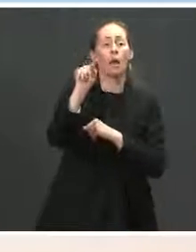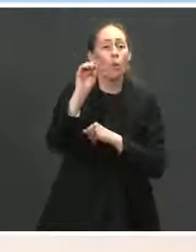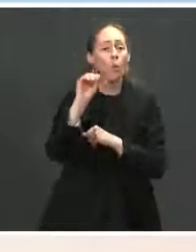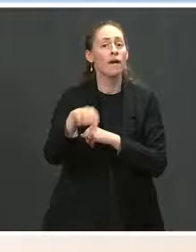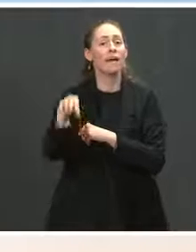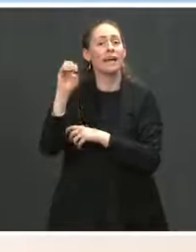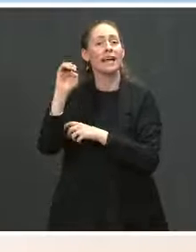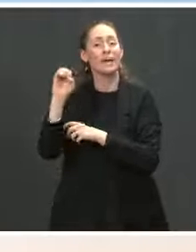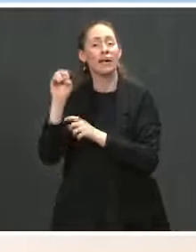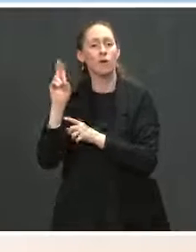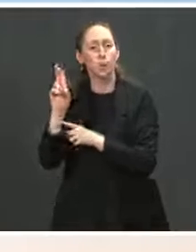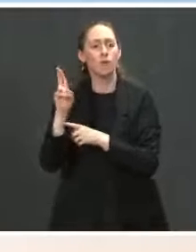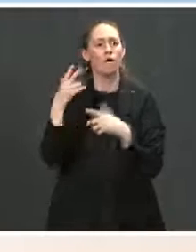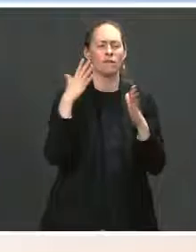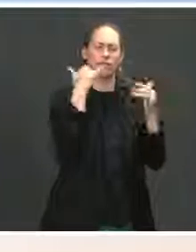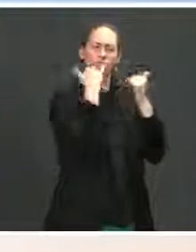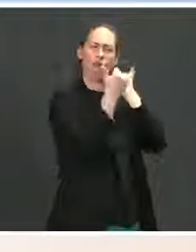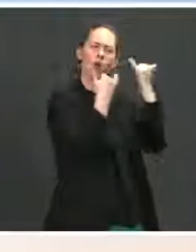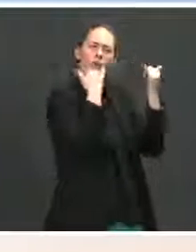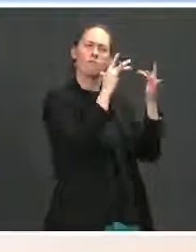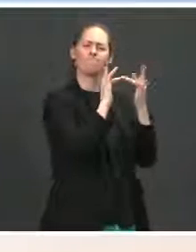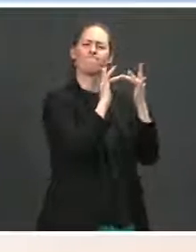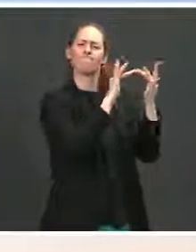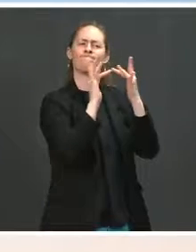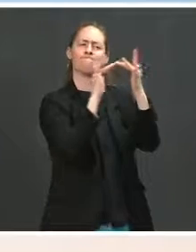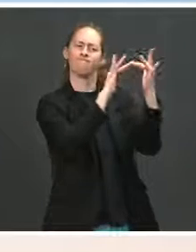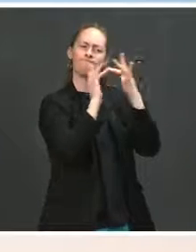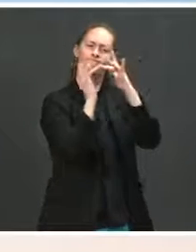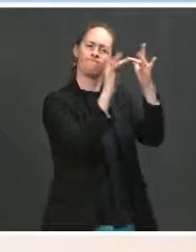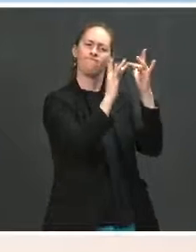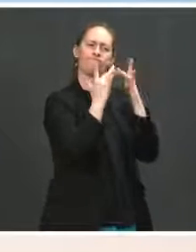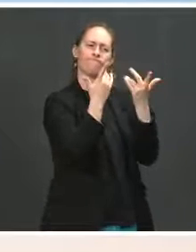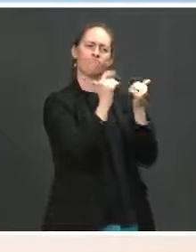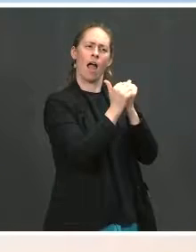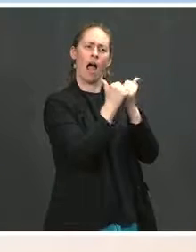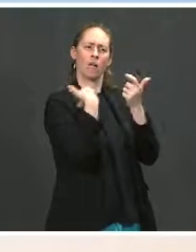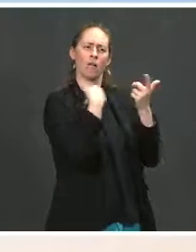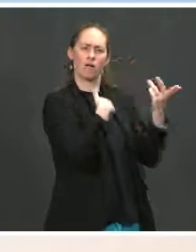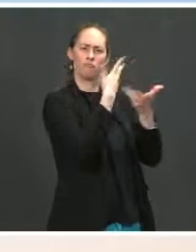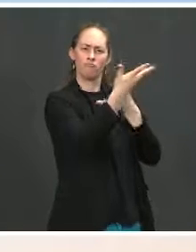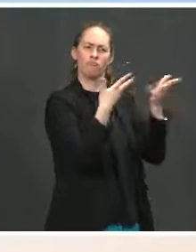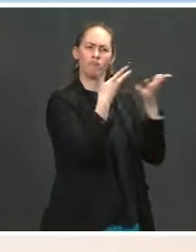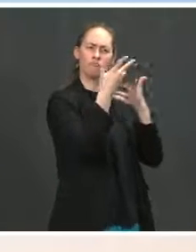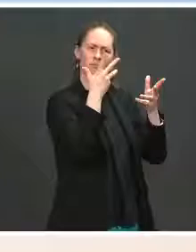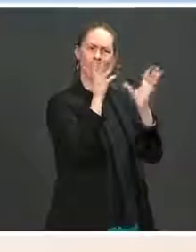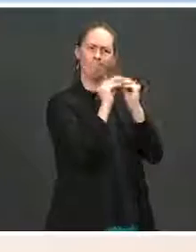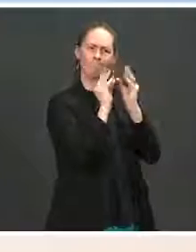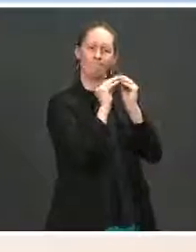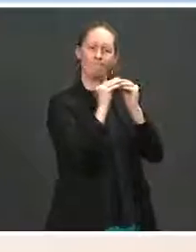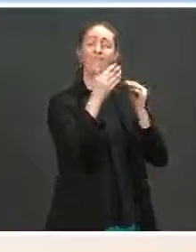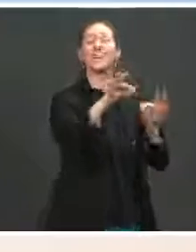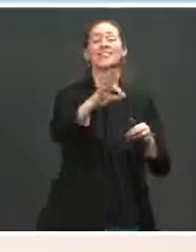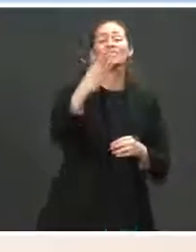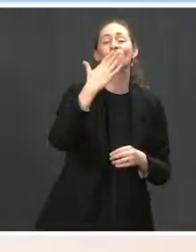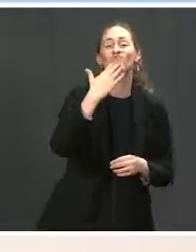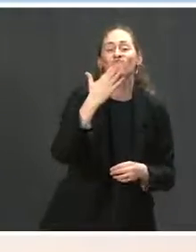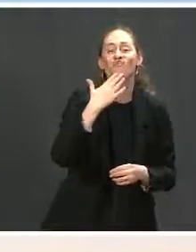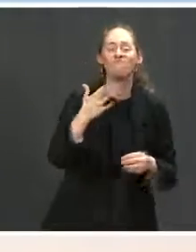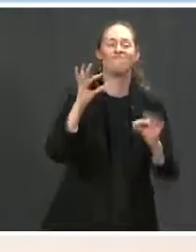are continuing, but just to give you a sense of how much engagement and outreach we've done to date. Okay, thanks everyone.